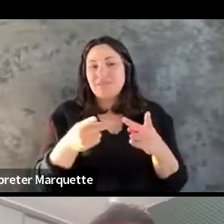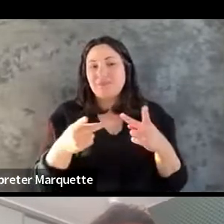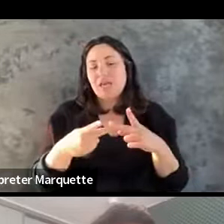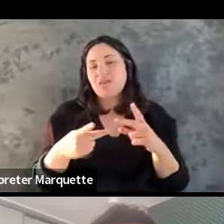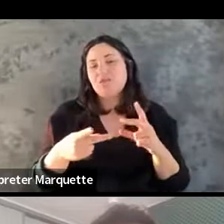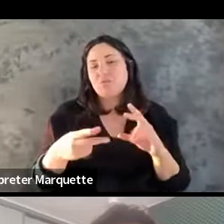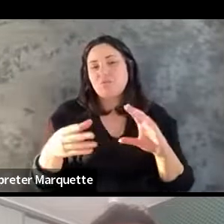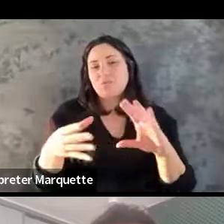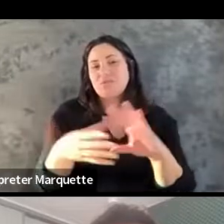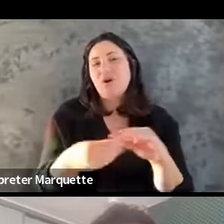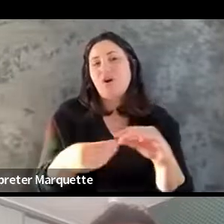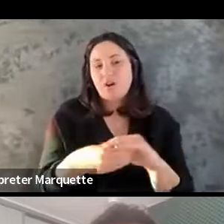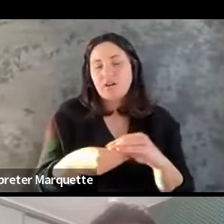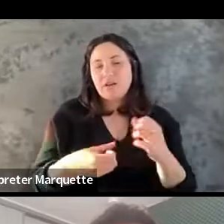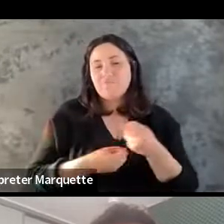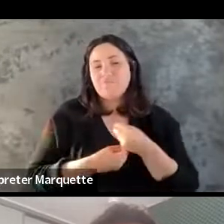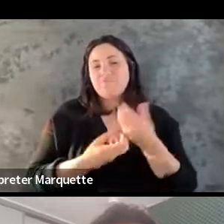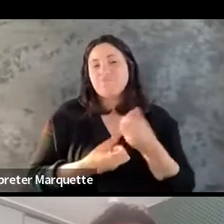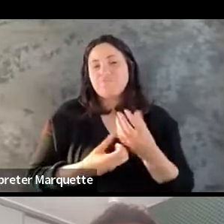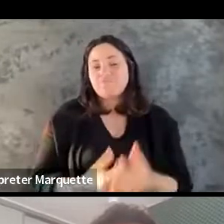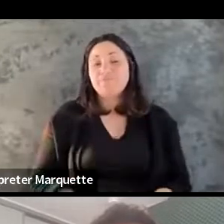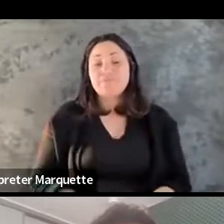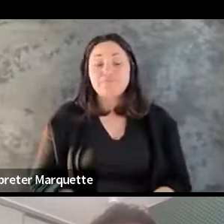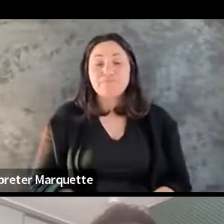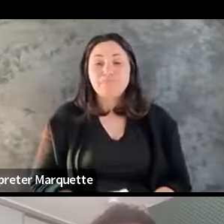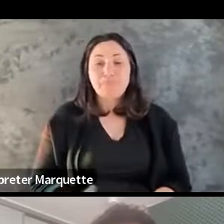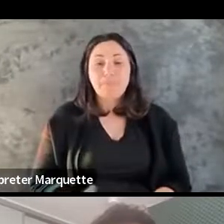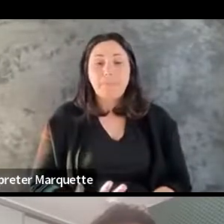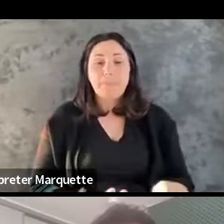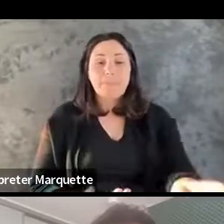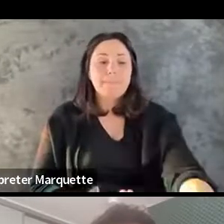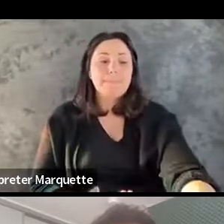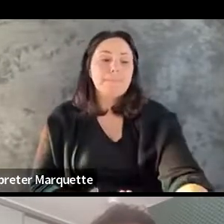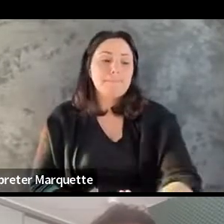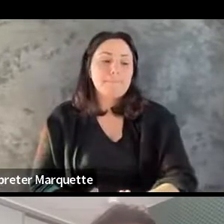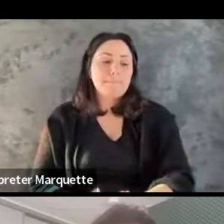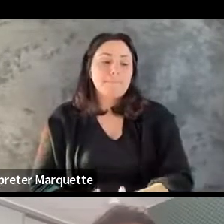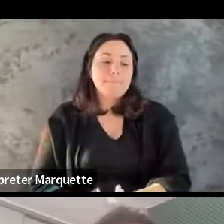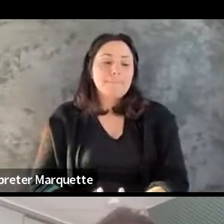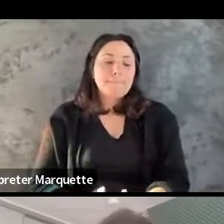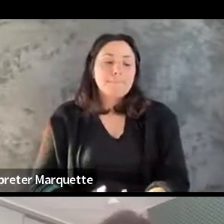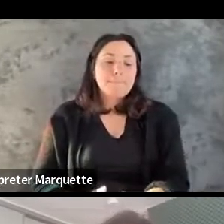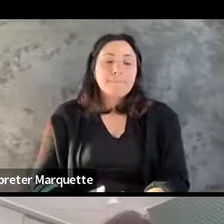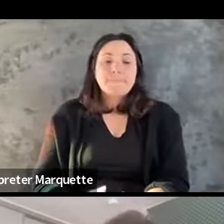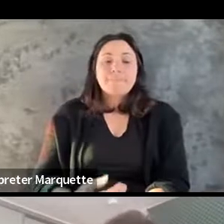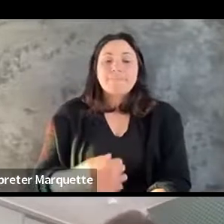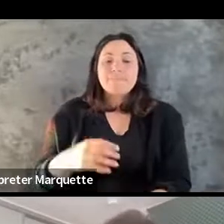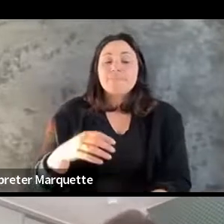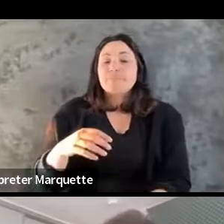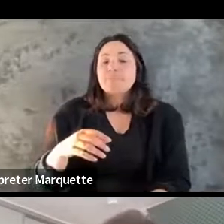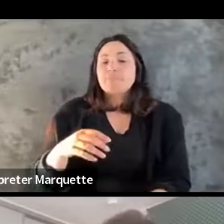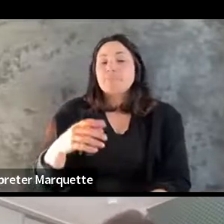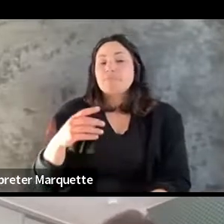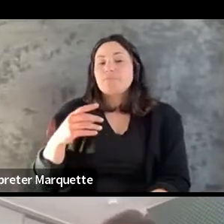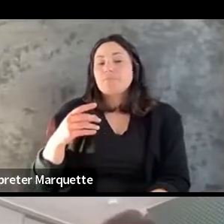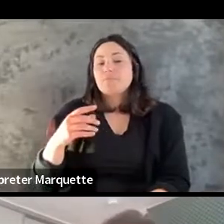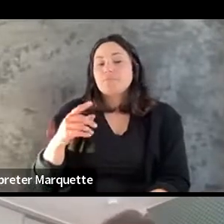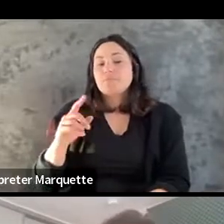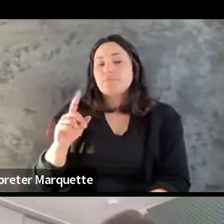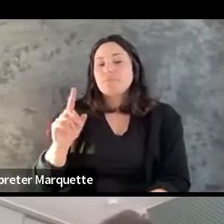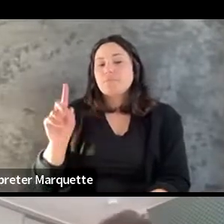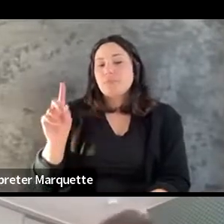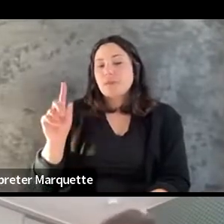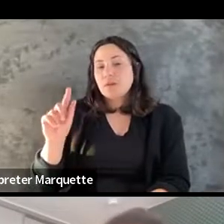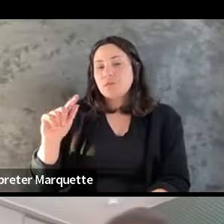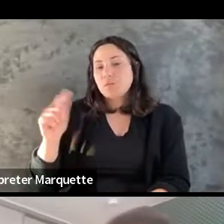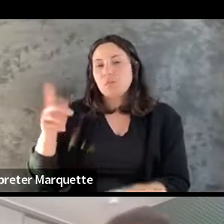be open about things that they're feeling. Yeah, thank you, Ms. Washington. I'll defer to Principal Trackus in a minute. I just want to thank you